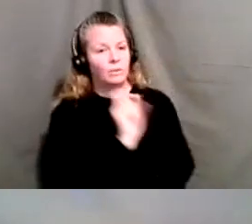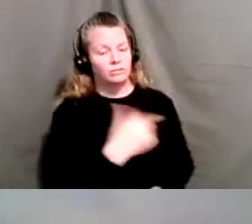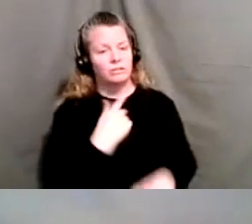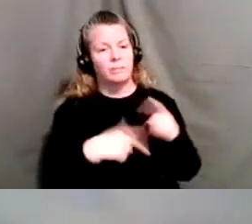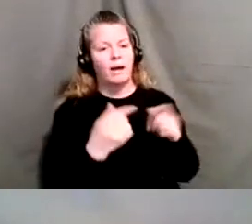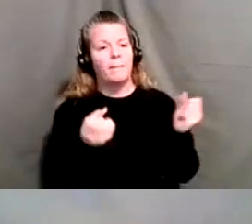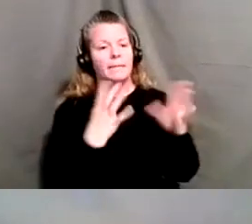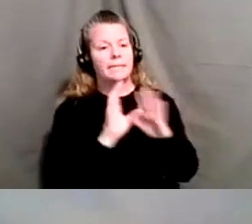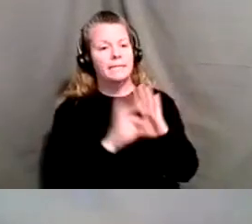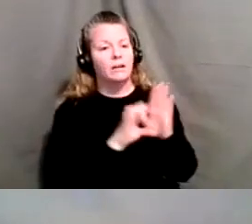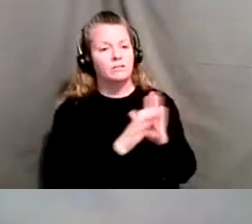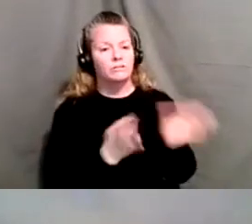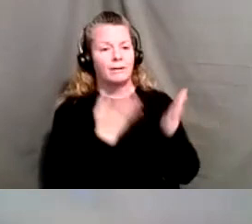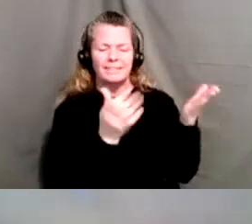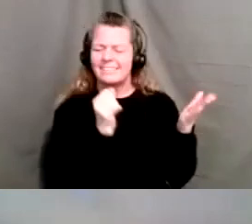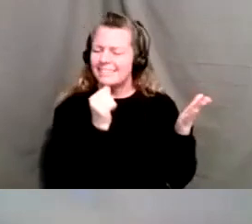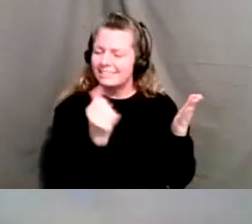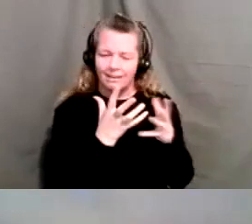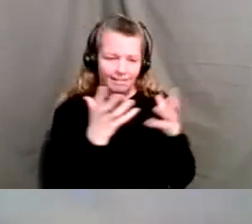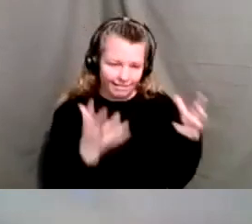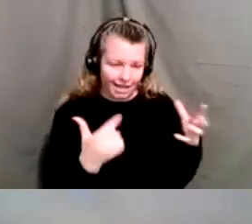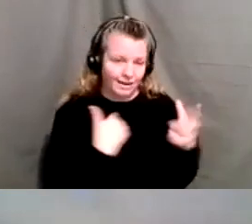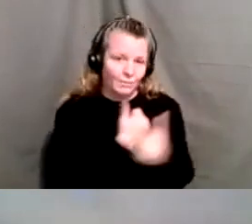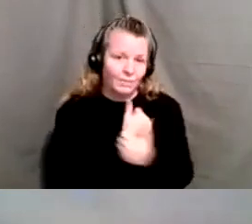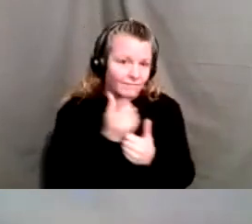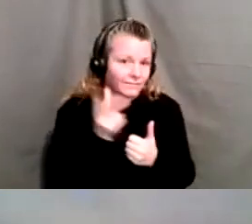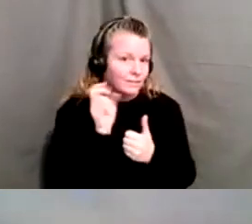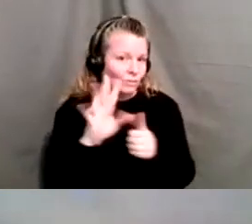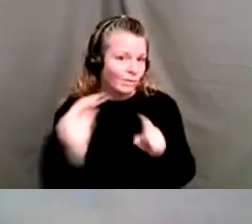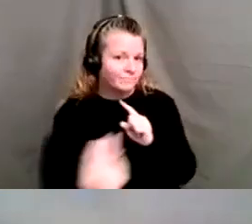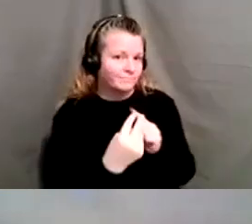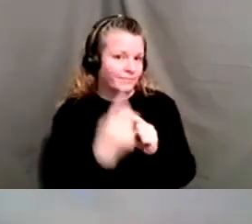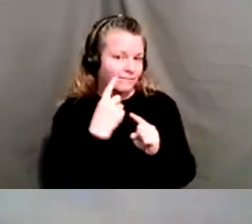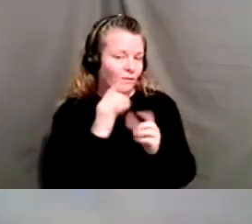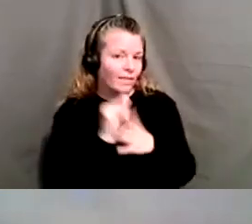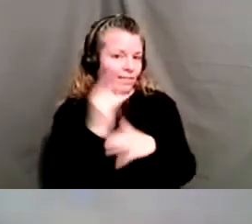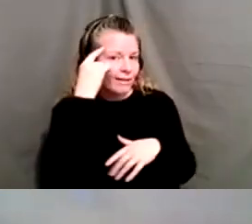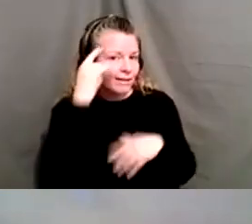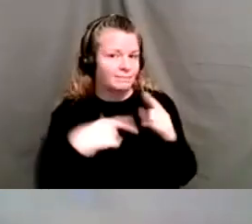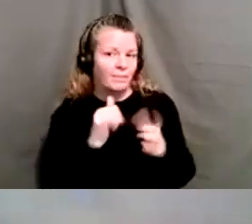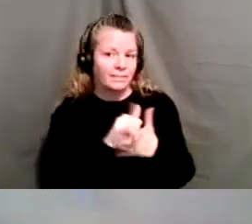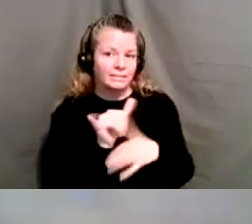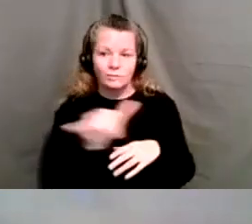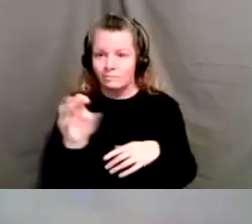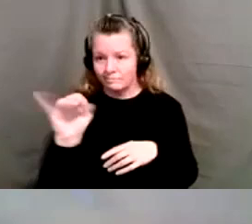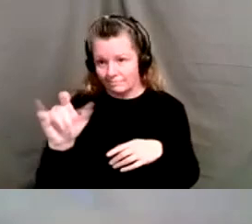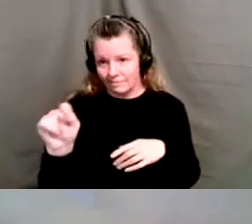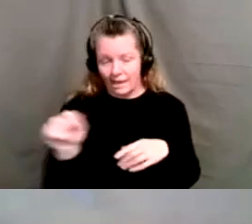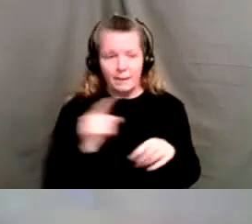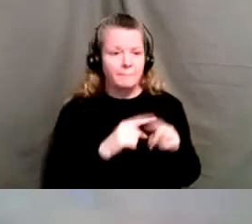it's not a lot. And I'd love to hear your side, or what your thoughts about this too, Matt. It's